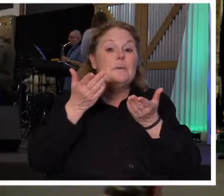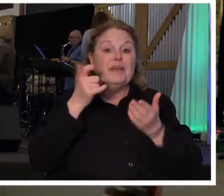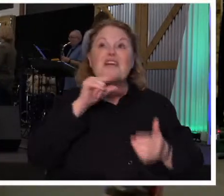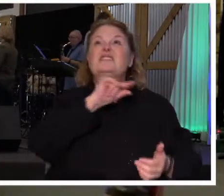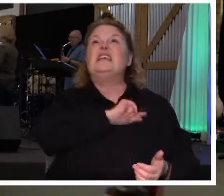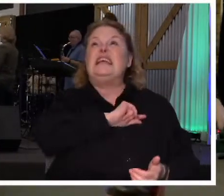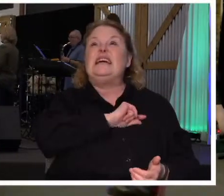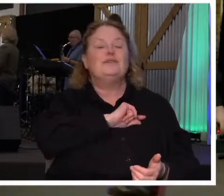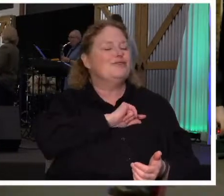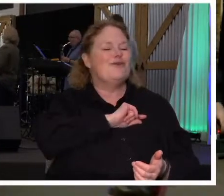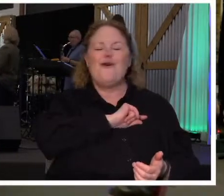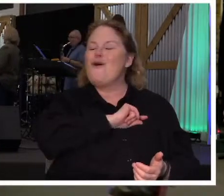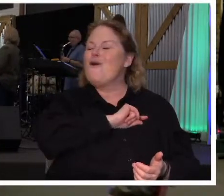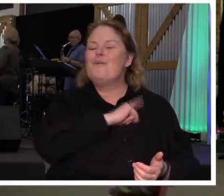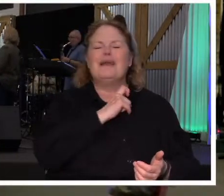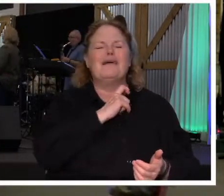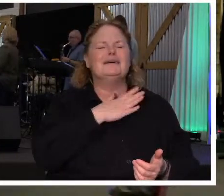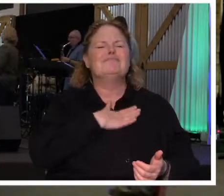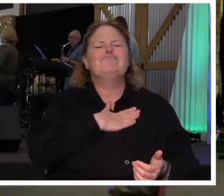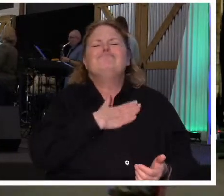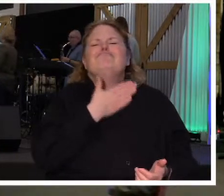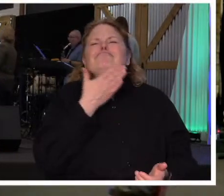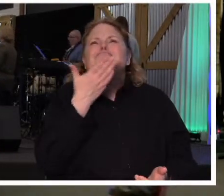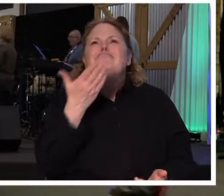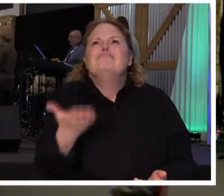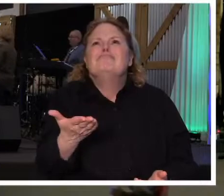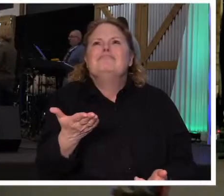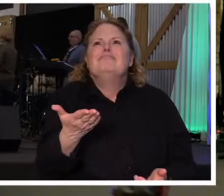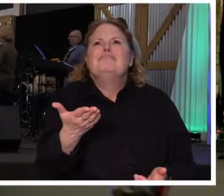but out of a response.